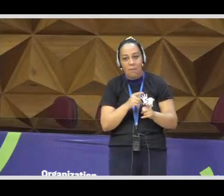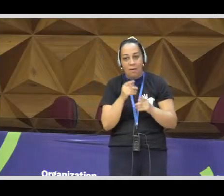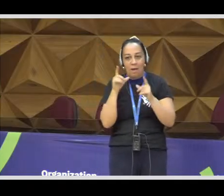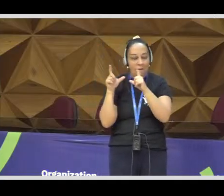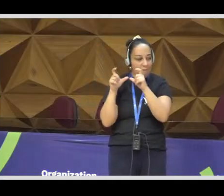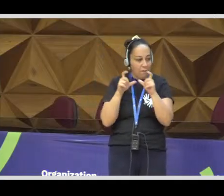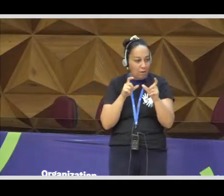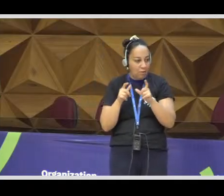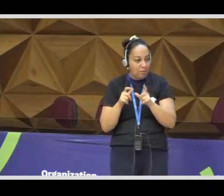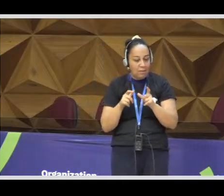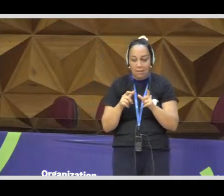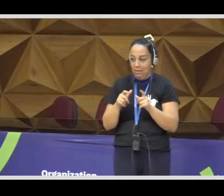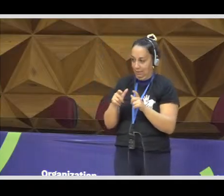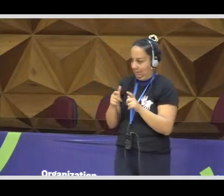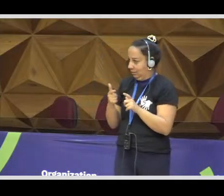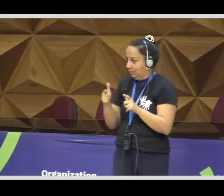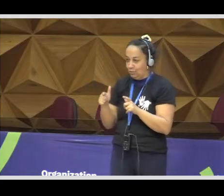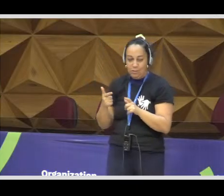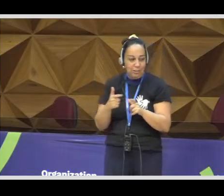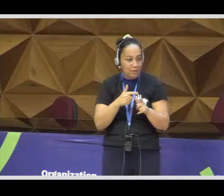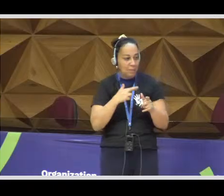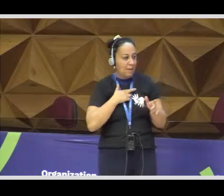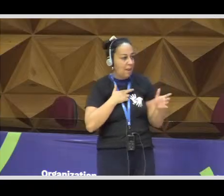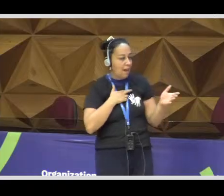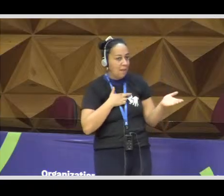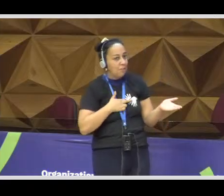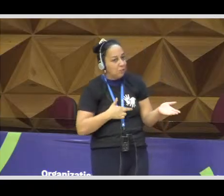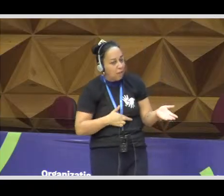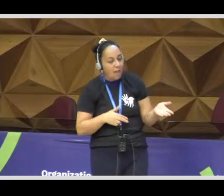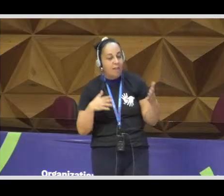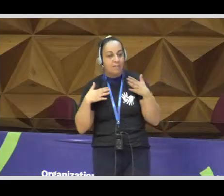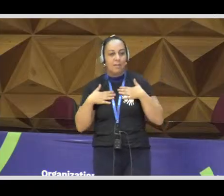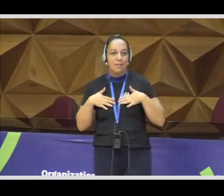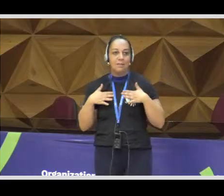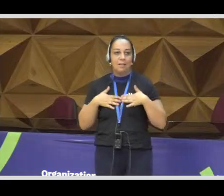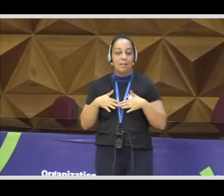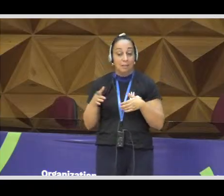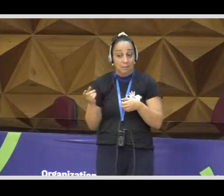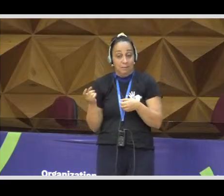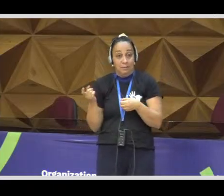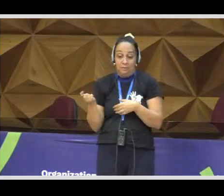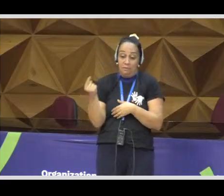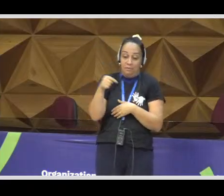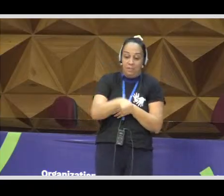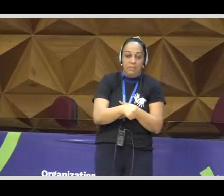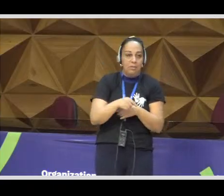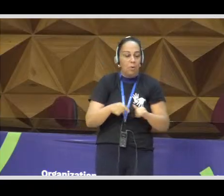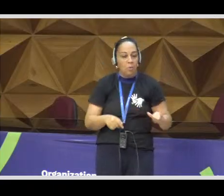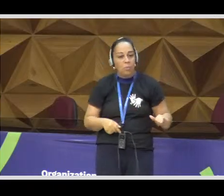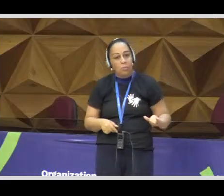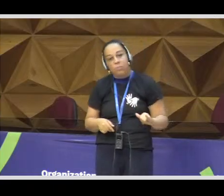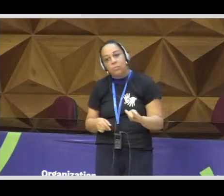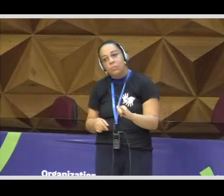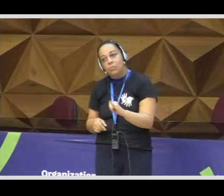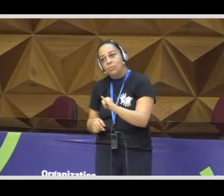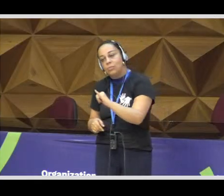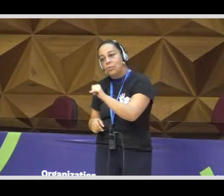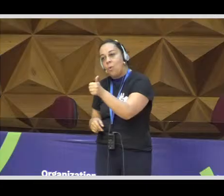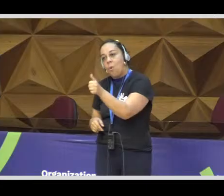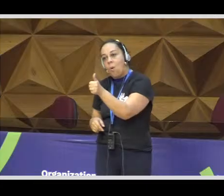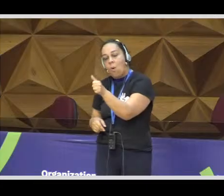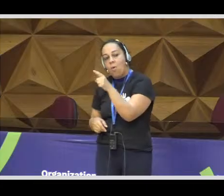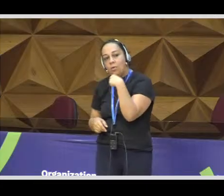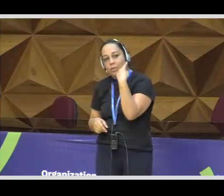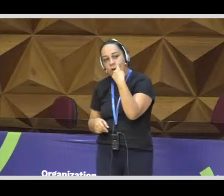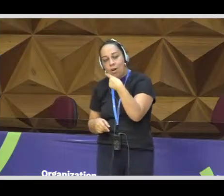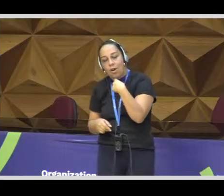relaxing place. Or maybe, on my way over here, I had an 11-hour plane flight, and if you're stuck in an economy row seat and you're